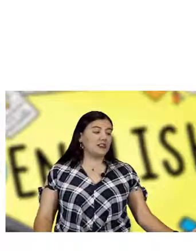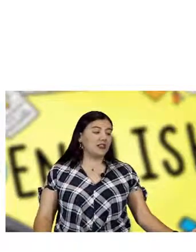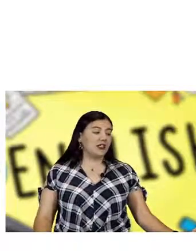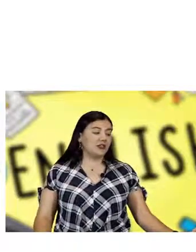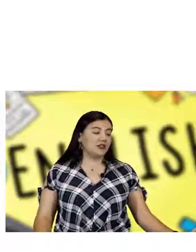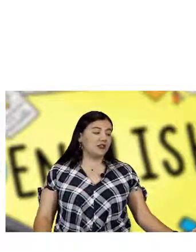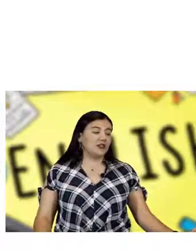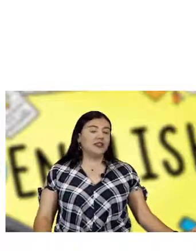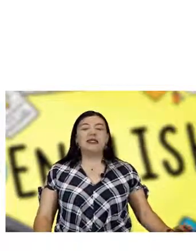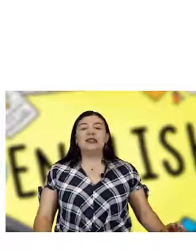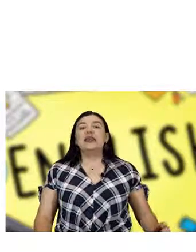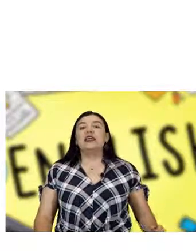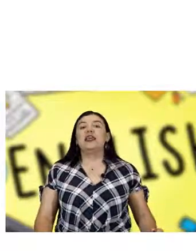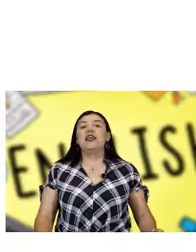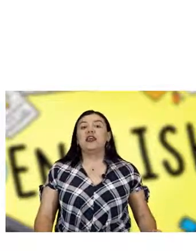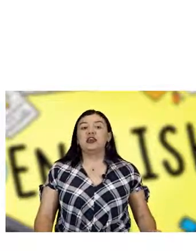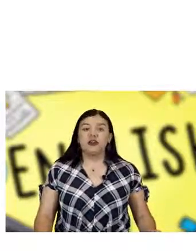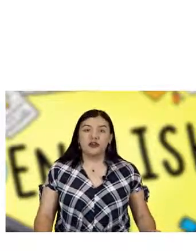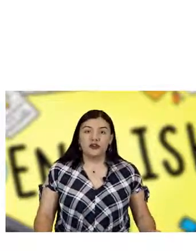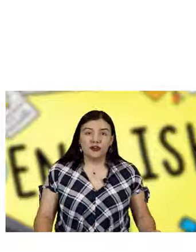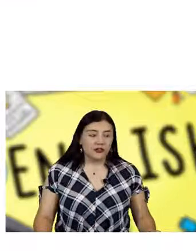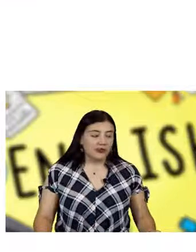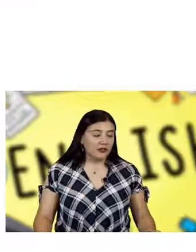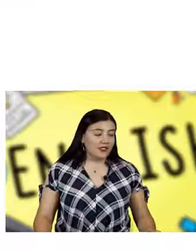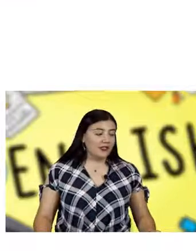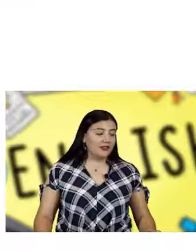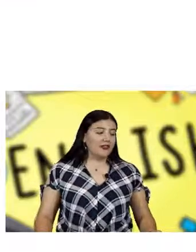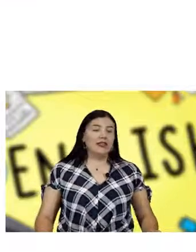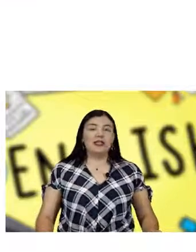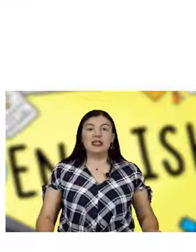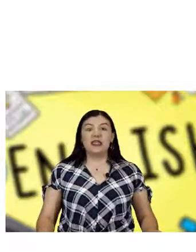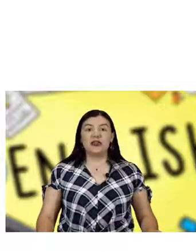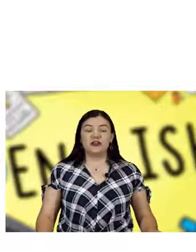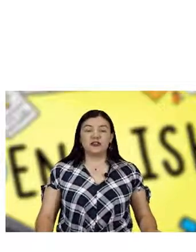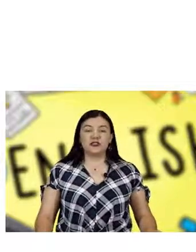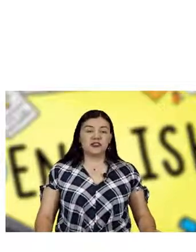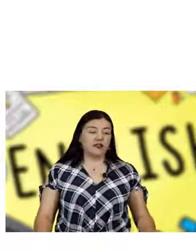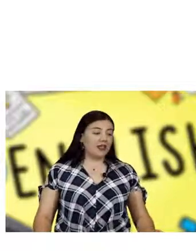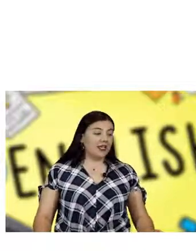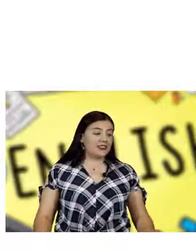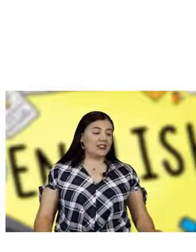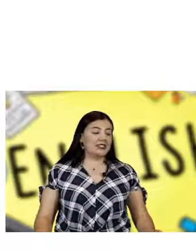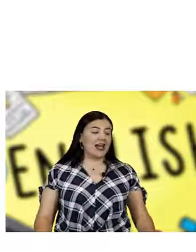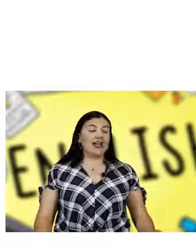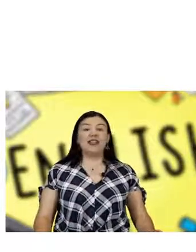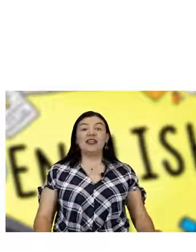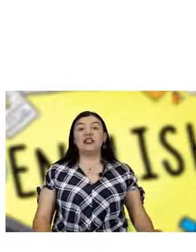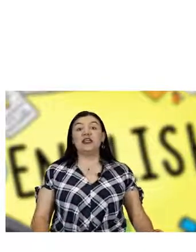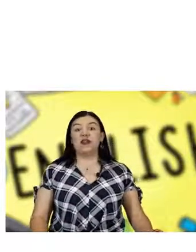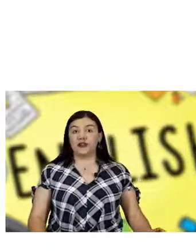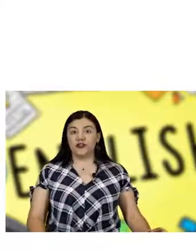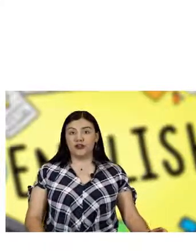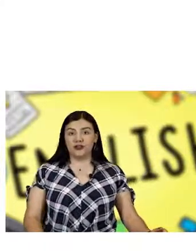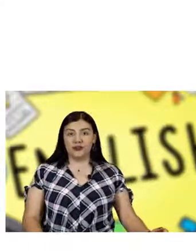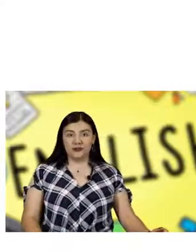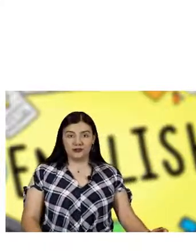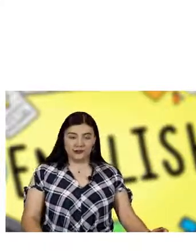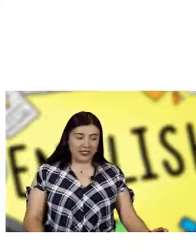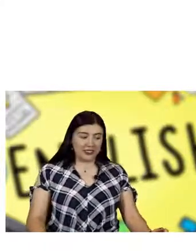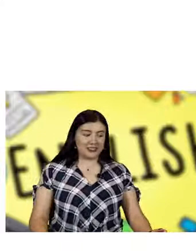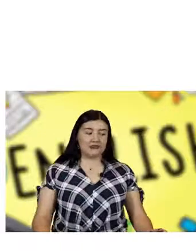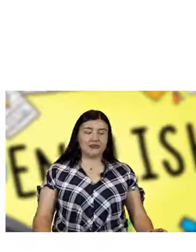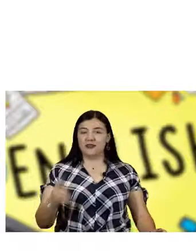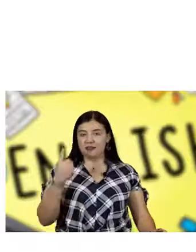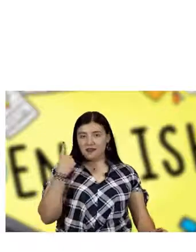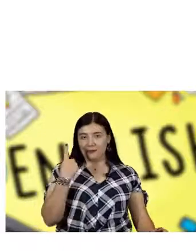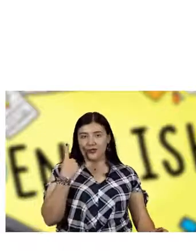the pronunciation. Ear, okay? Ear. So, it's an ear.